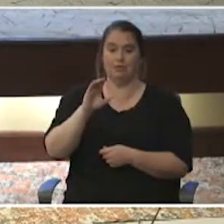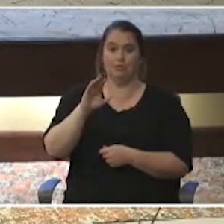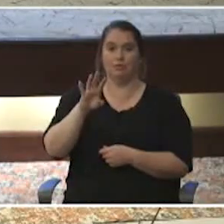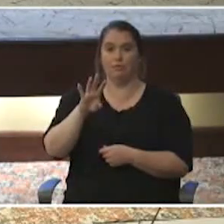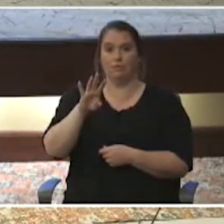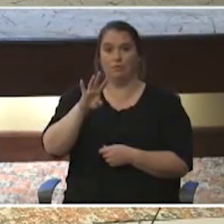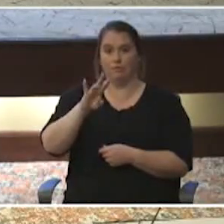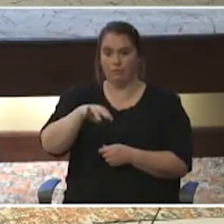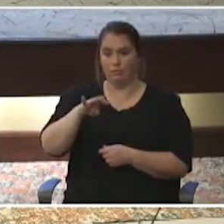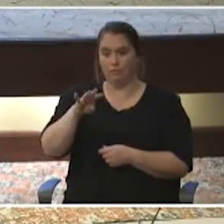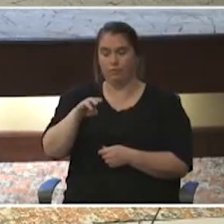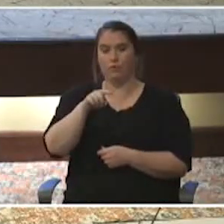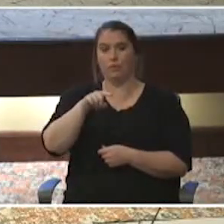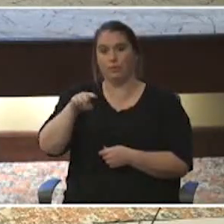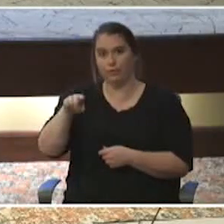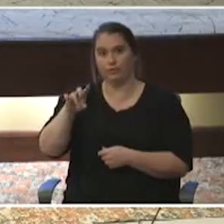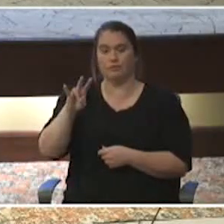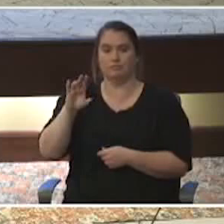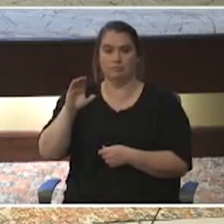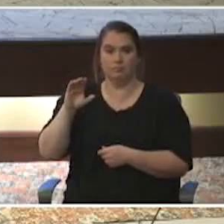2025-745 through resolution